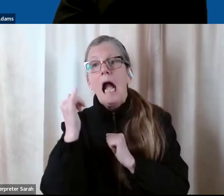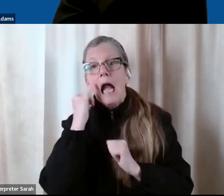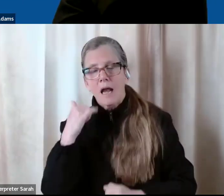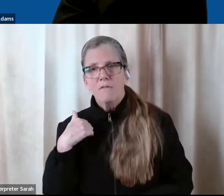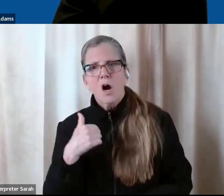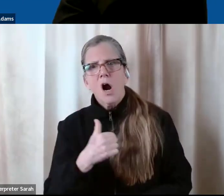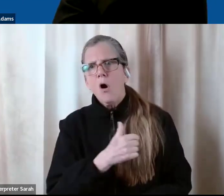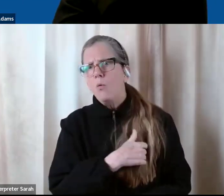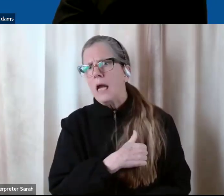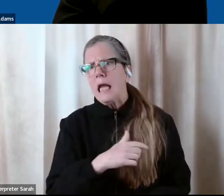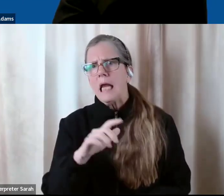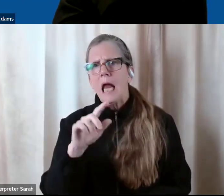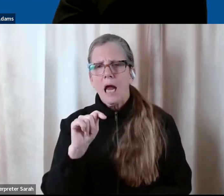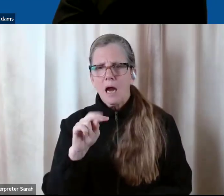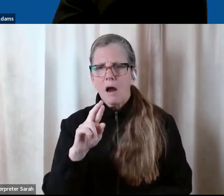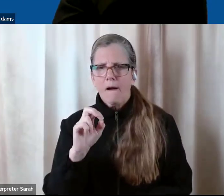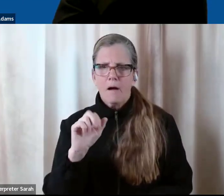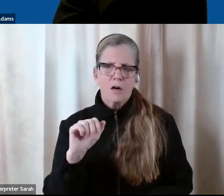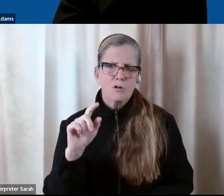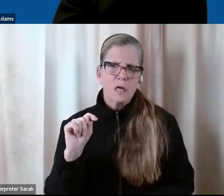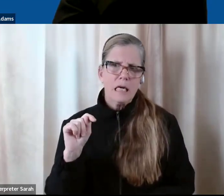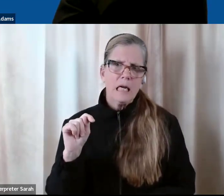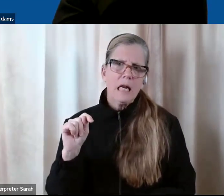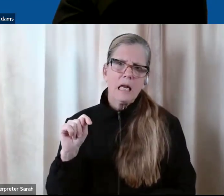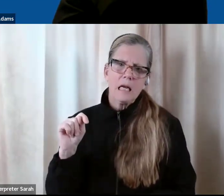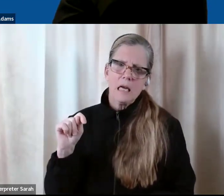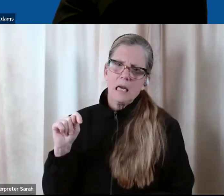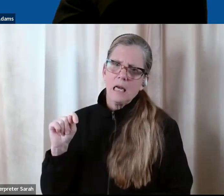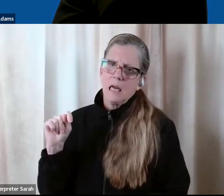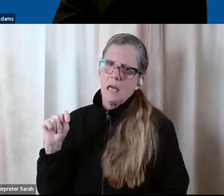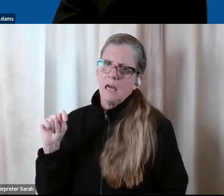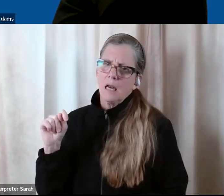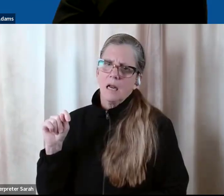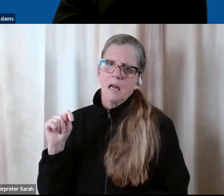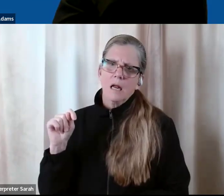anything else, if those two attributes or those two things still hold true for you,